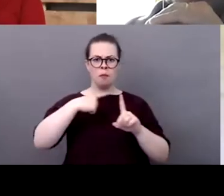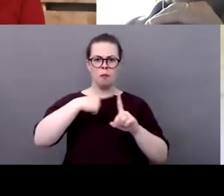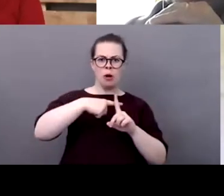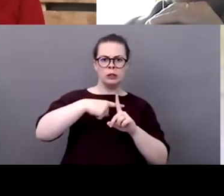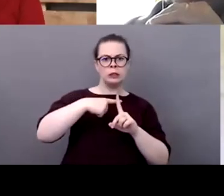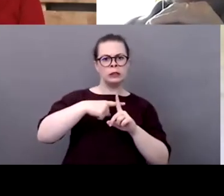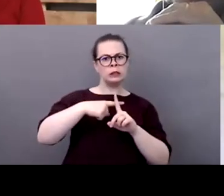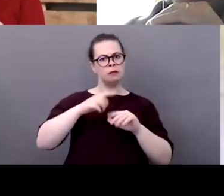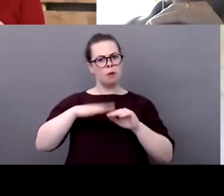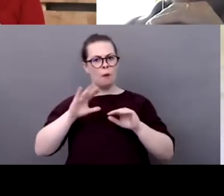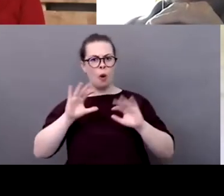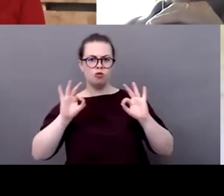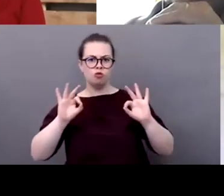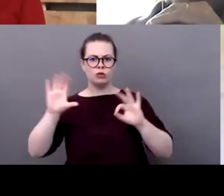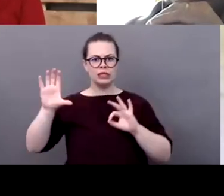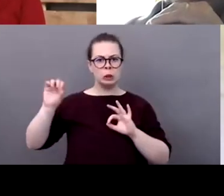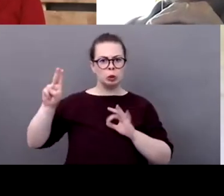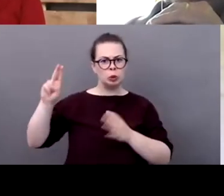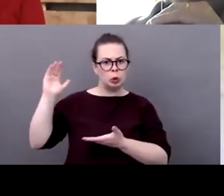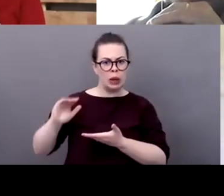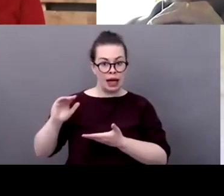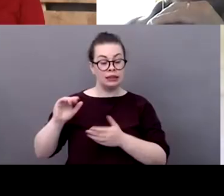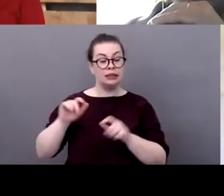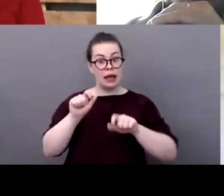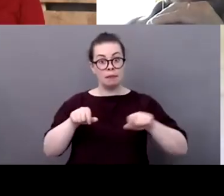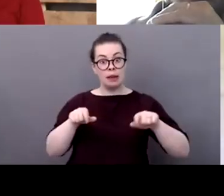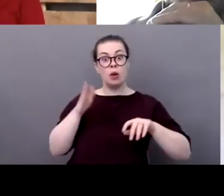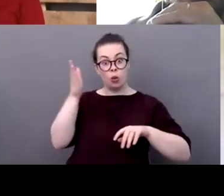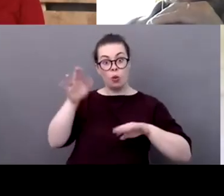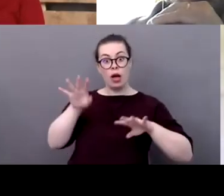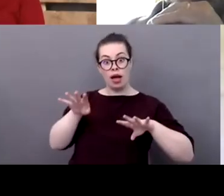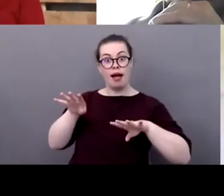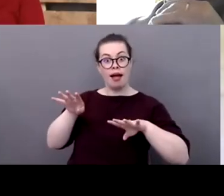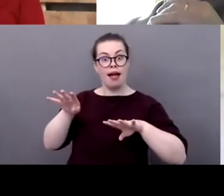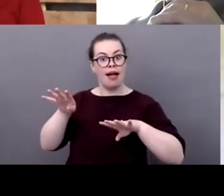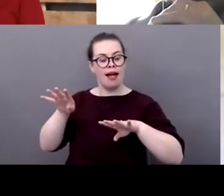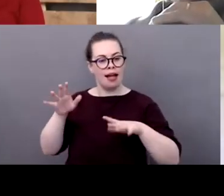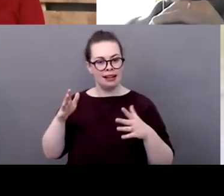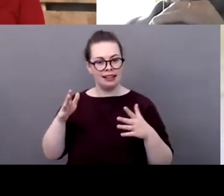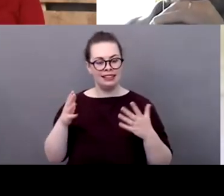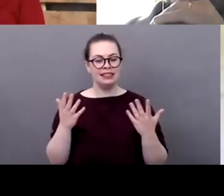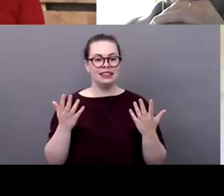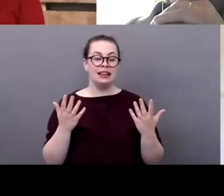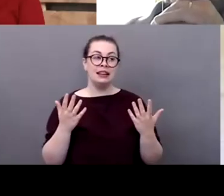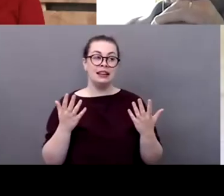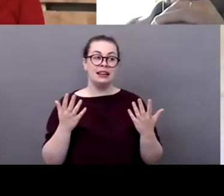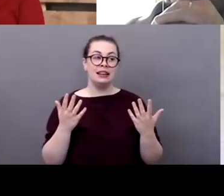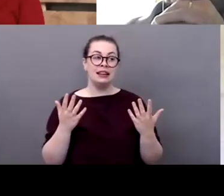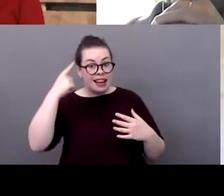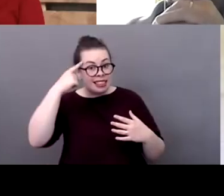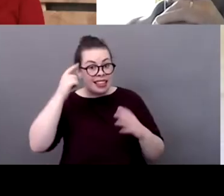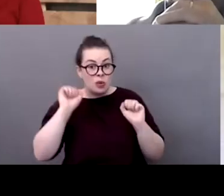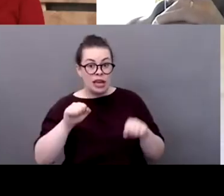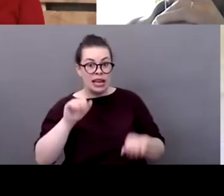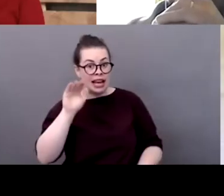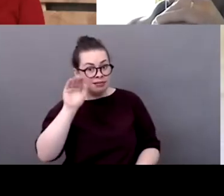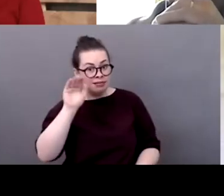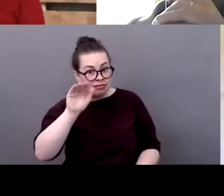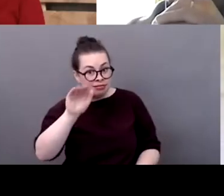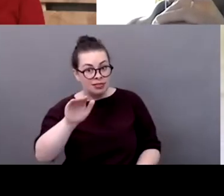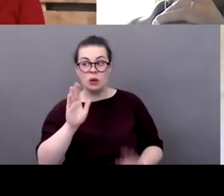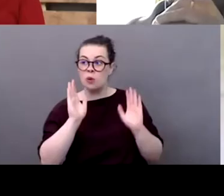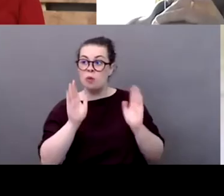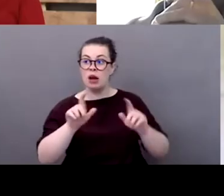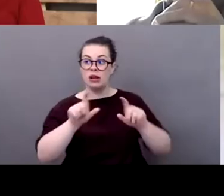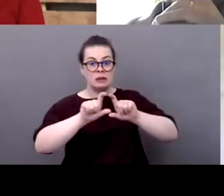Yeah. But they also have the resources, you know, it's like how to get, you know, do business better. And if we can get business to lead and do good, so it